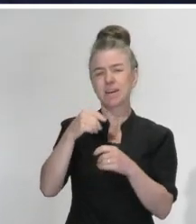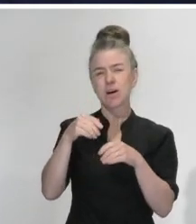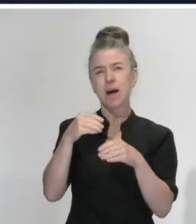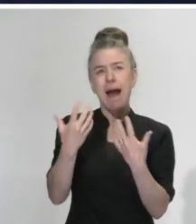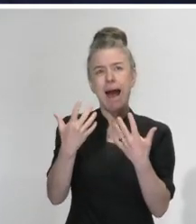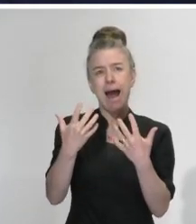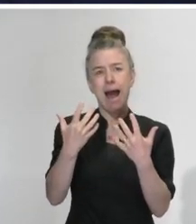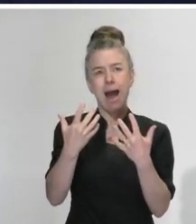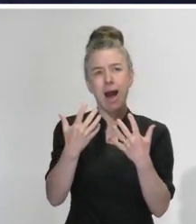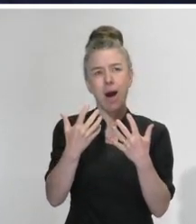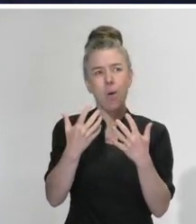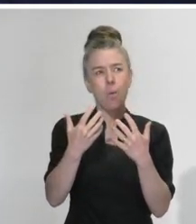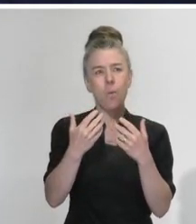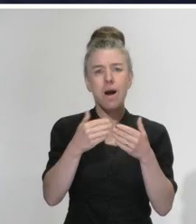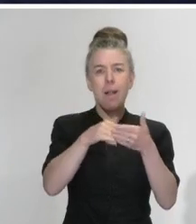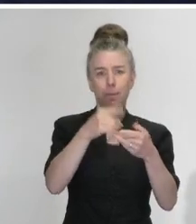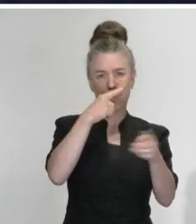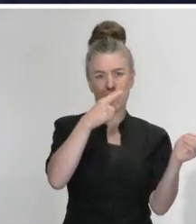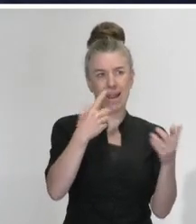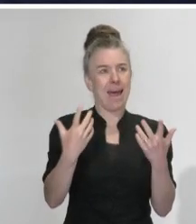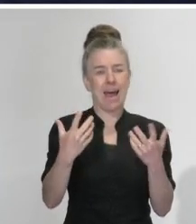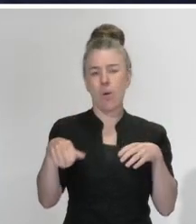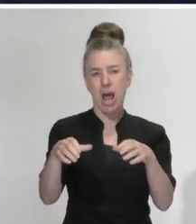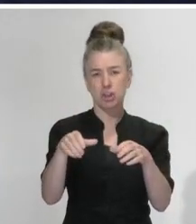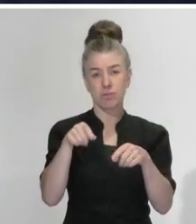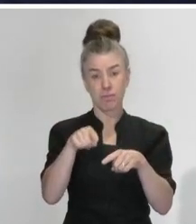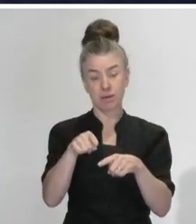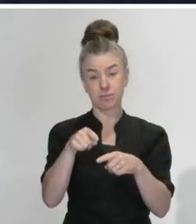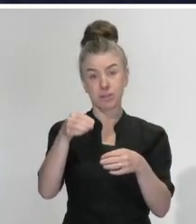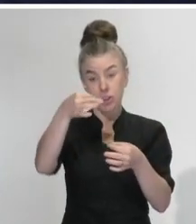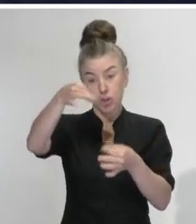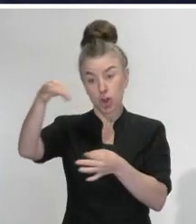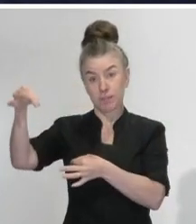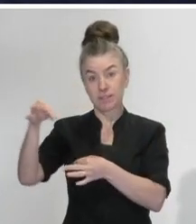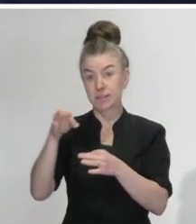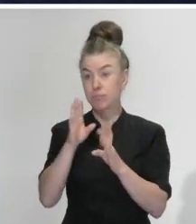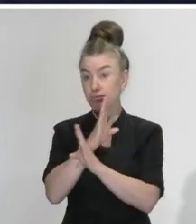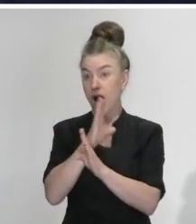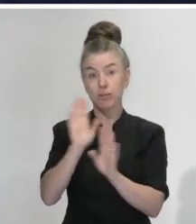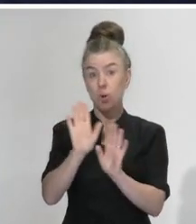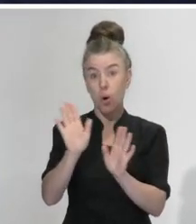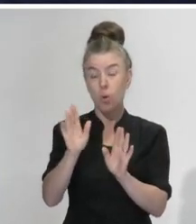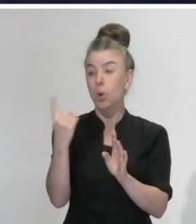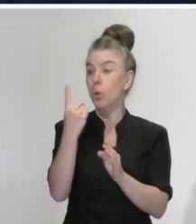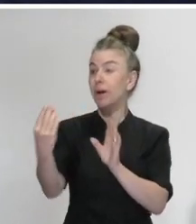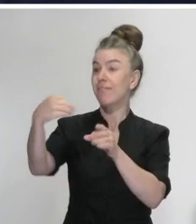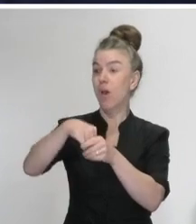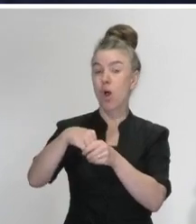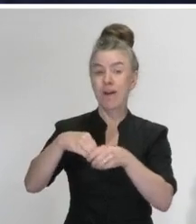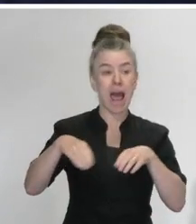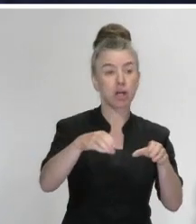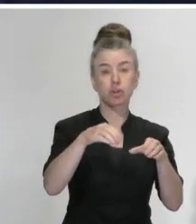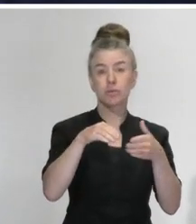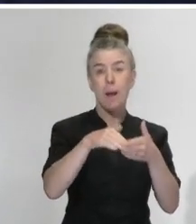achieved. These are not secret documents, and they are distributed widely across agencies involved in the response. There shouldn't